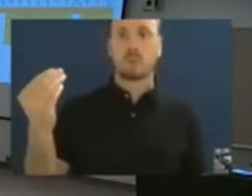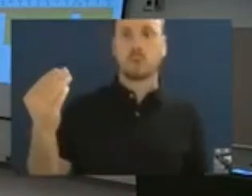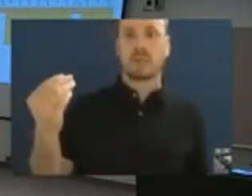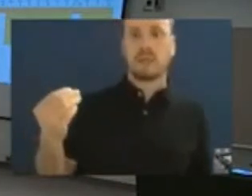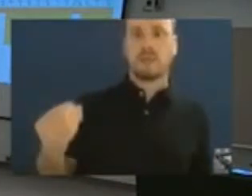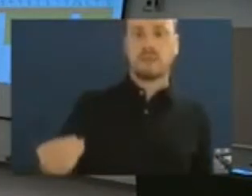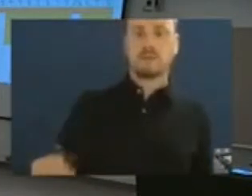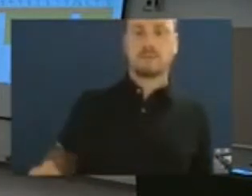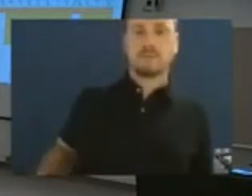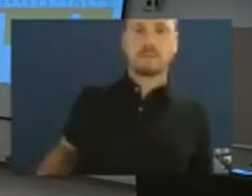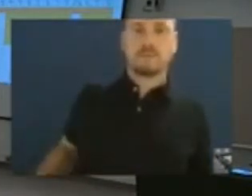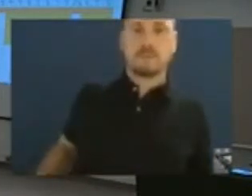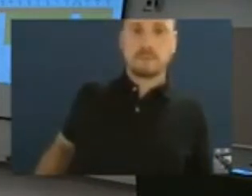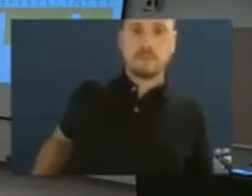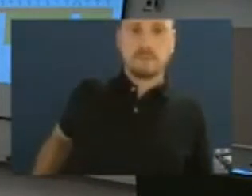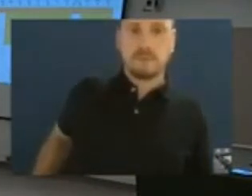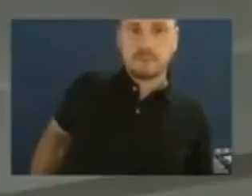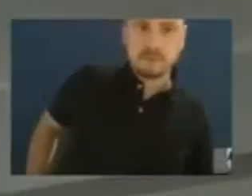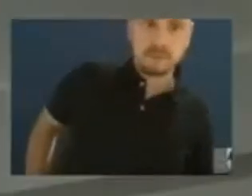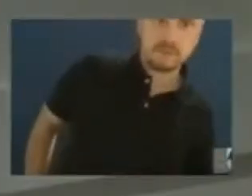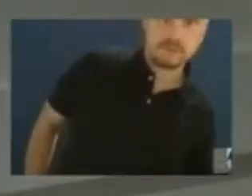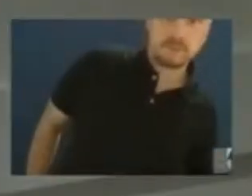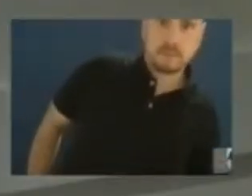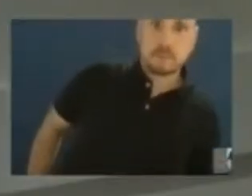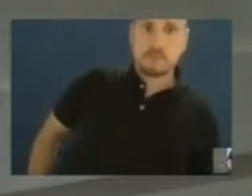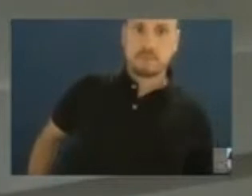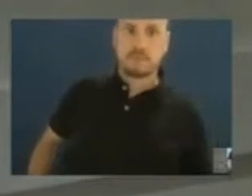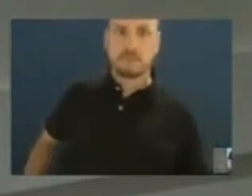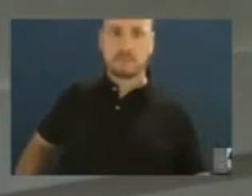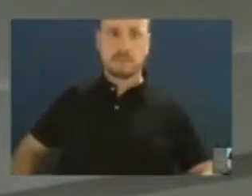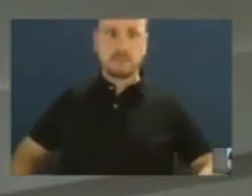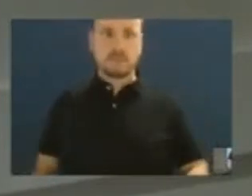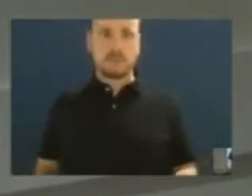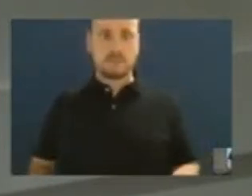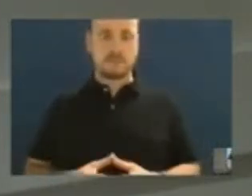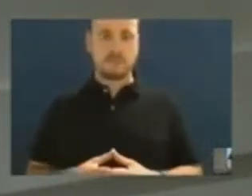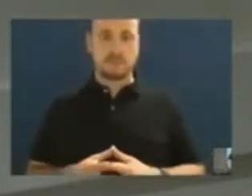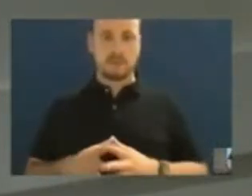session, so that it indicates that that's the end of their first semester.